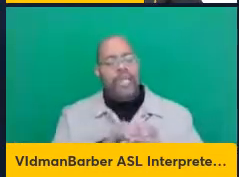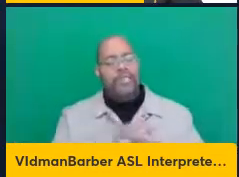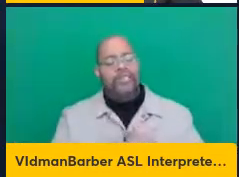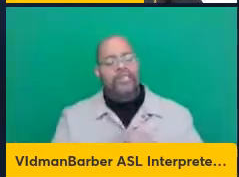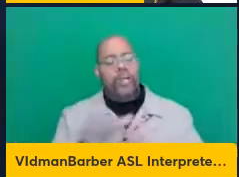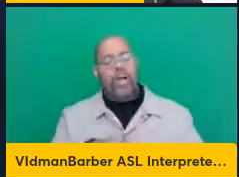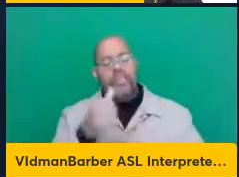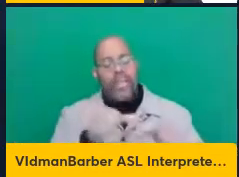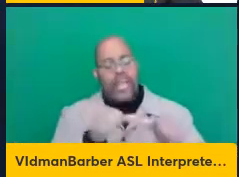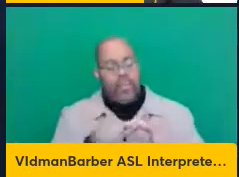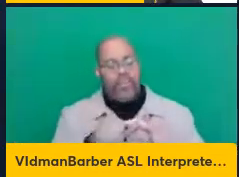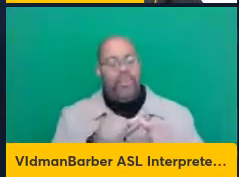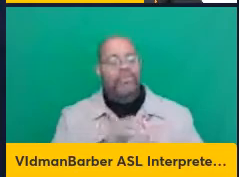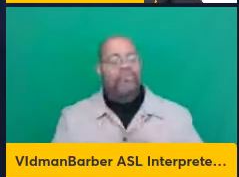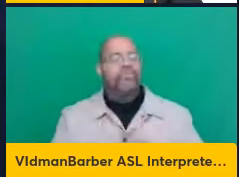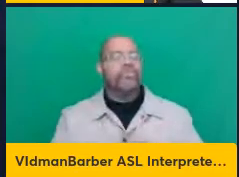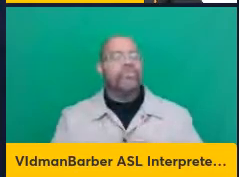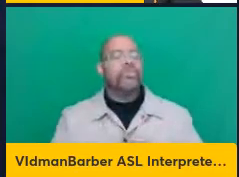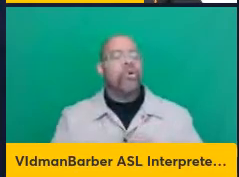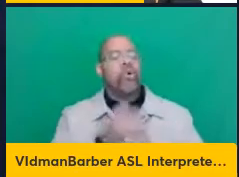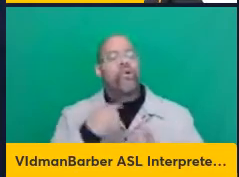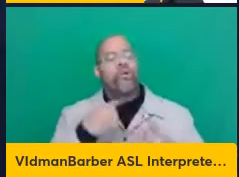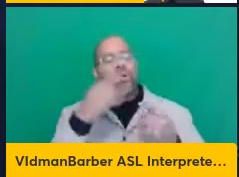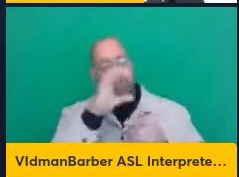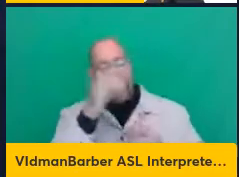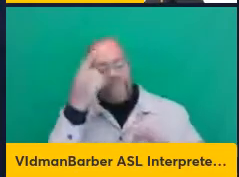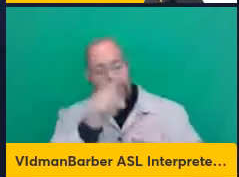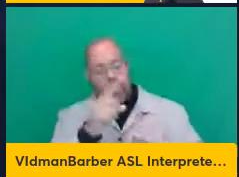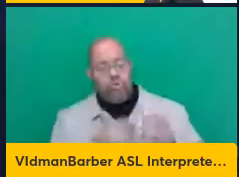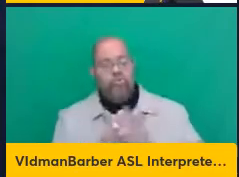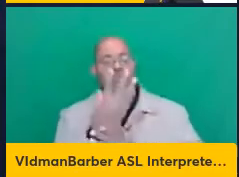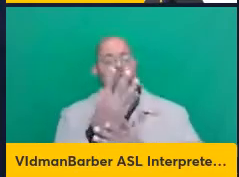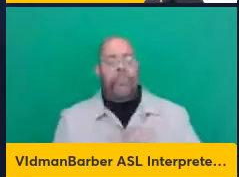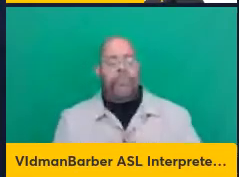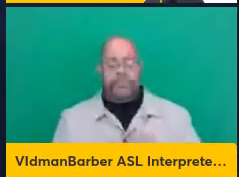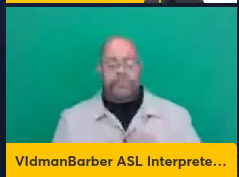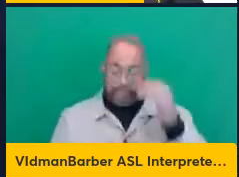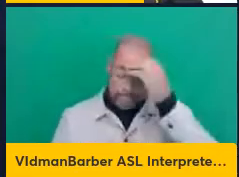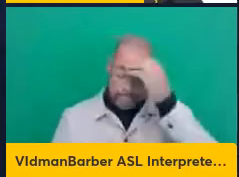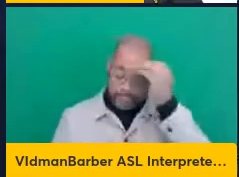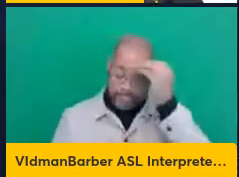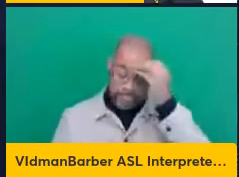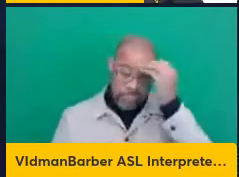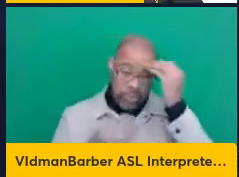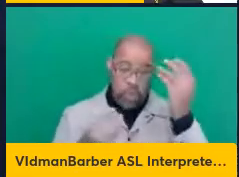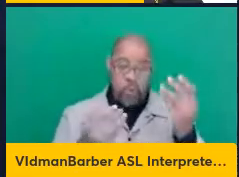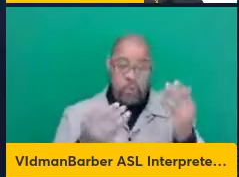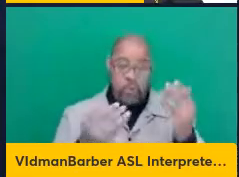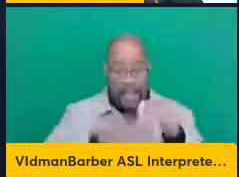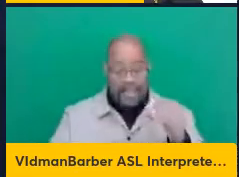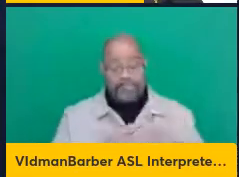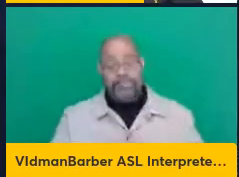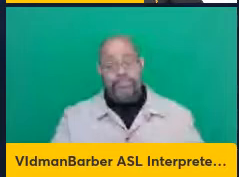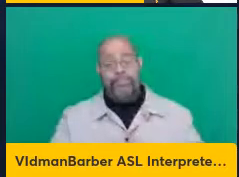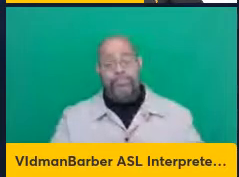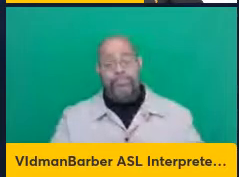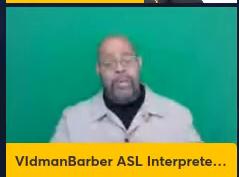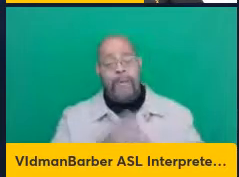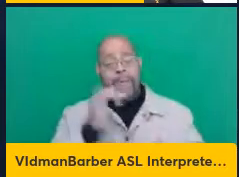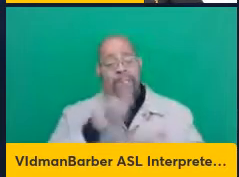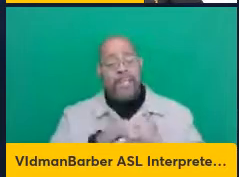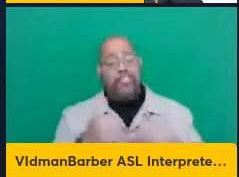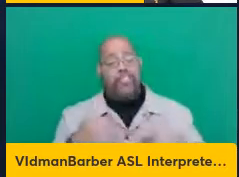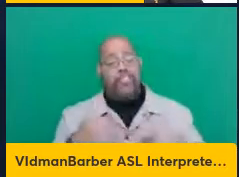another area where we're looking for growth in. So to end, since this is a